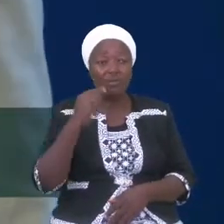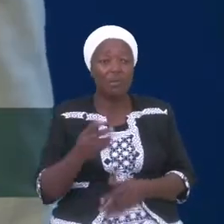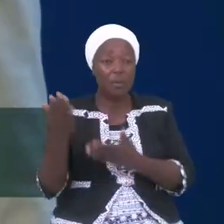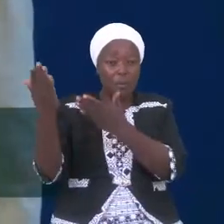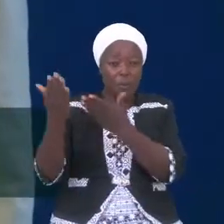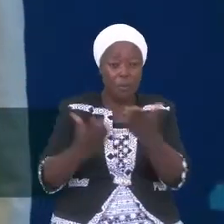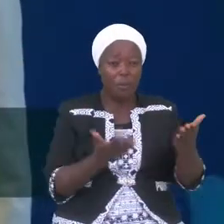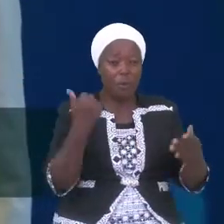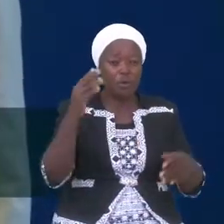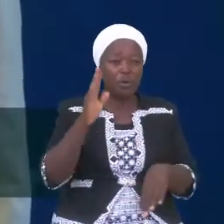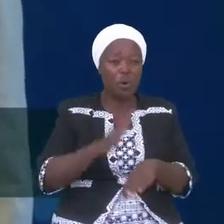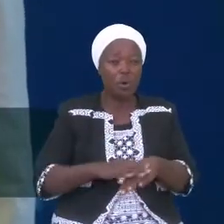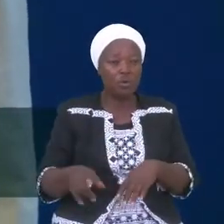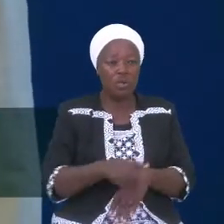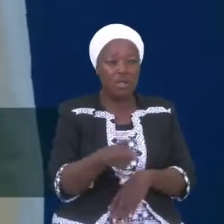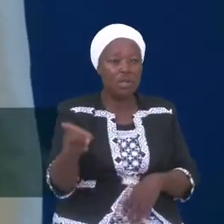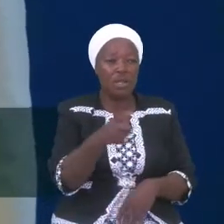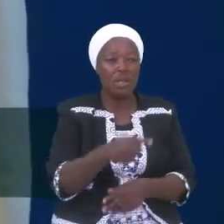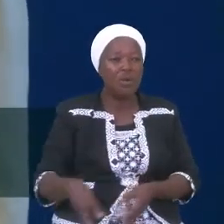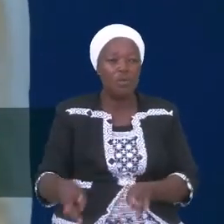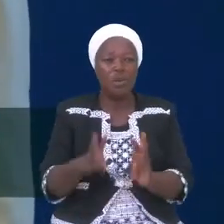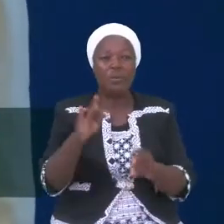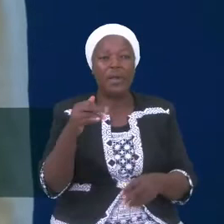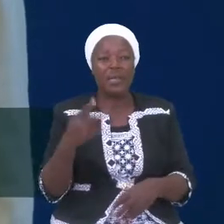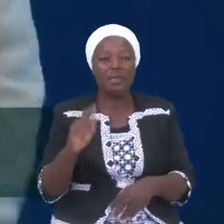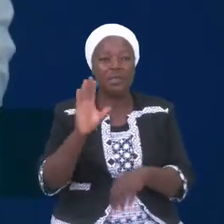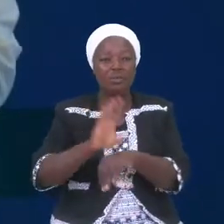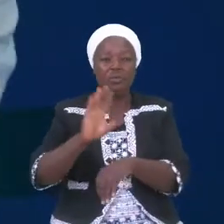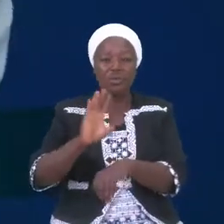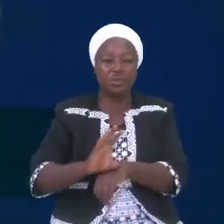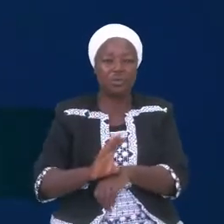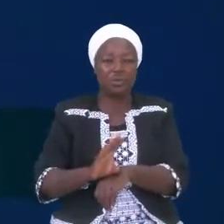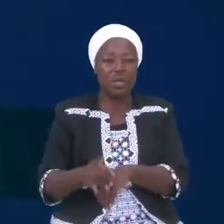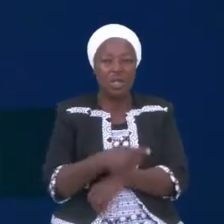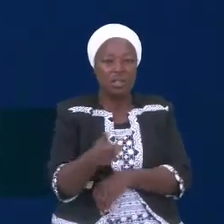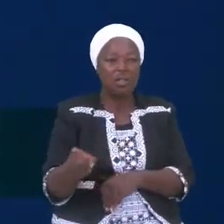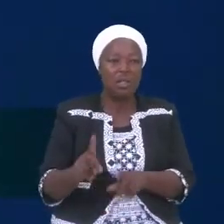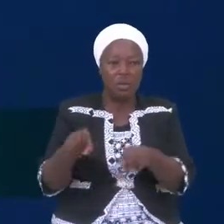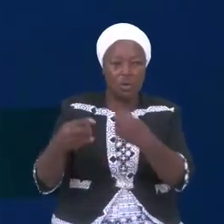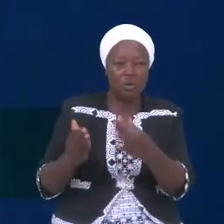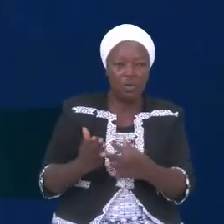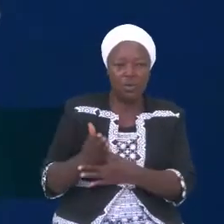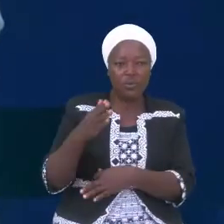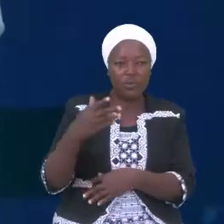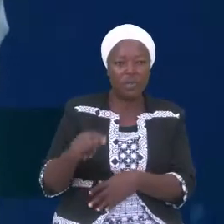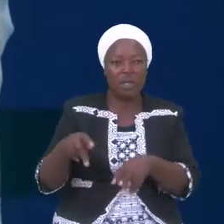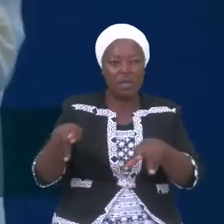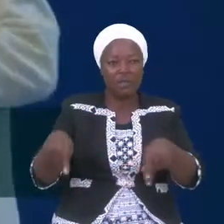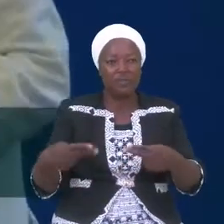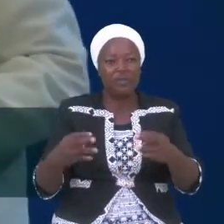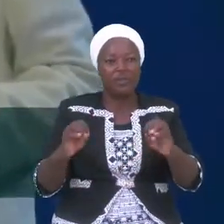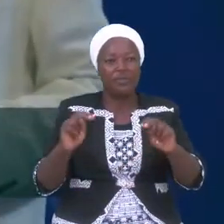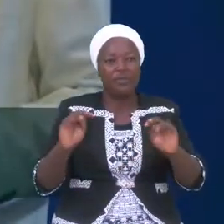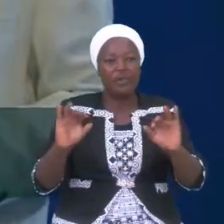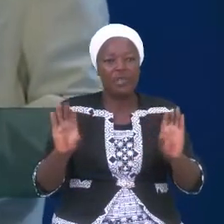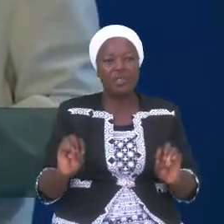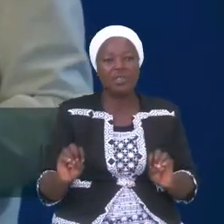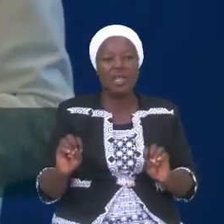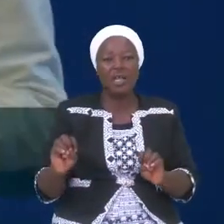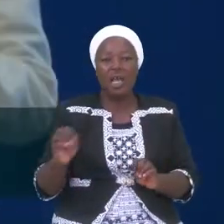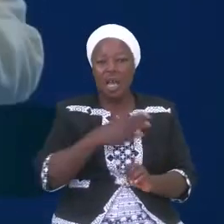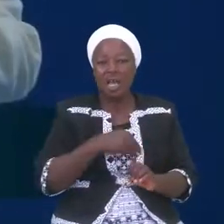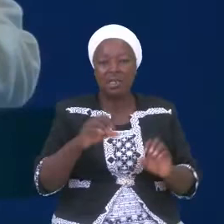brought on their way by the church, they passed through Phoenicia and